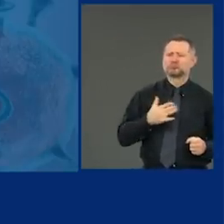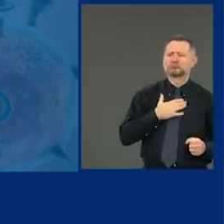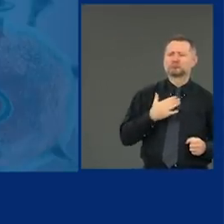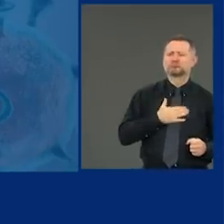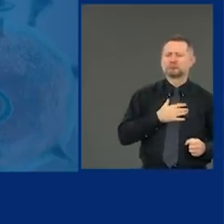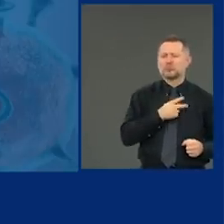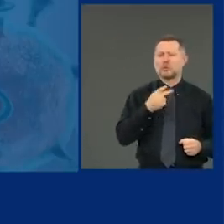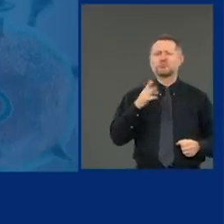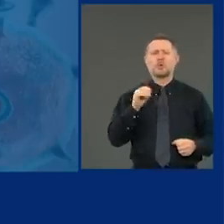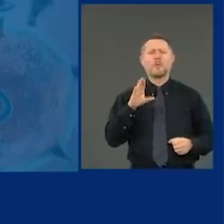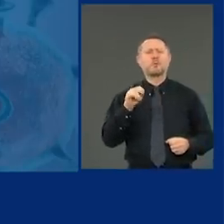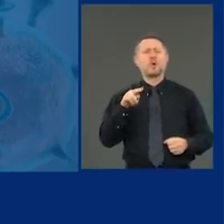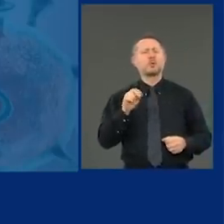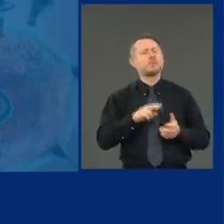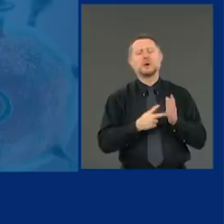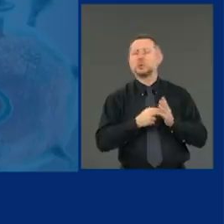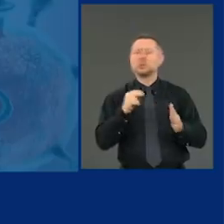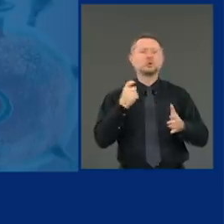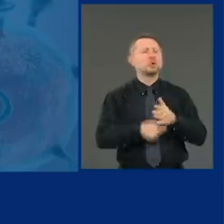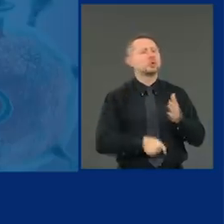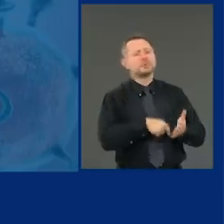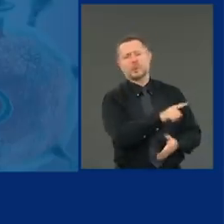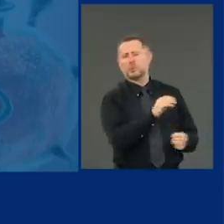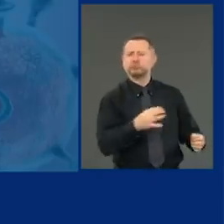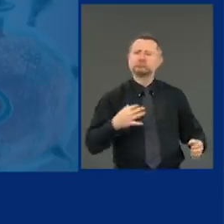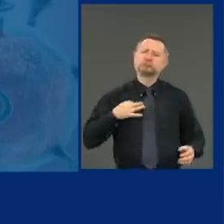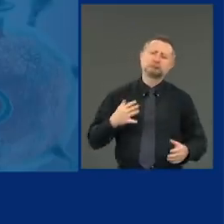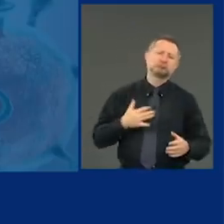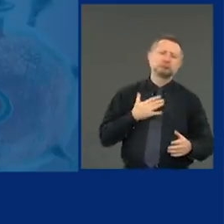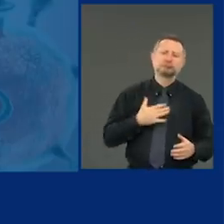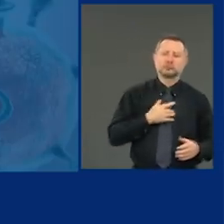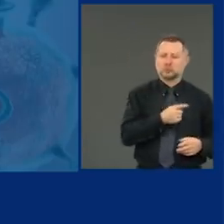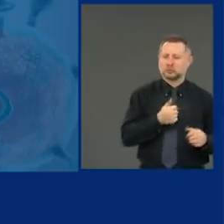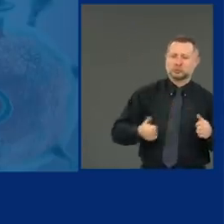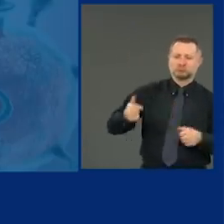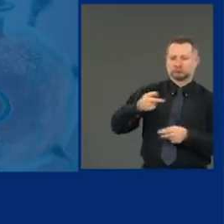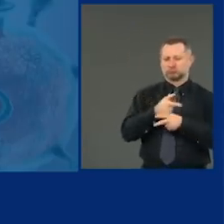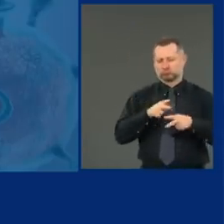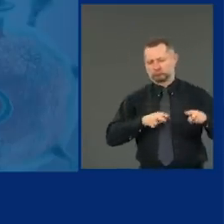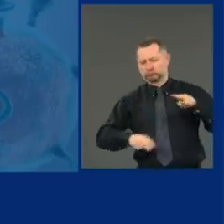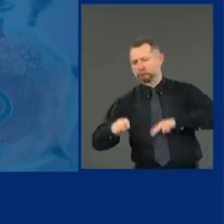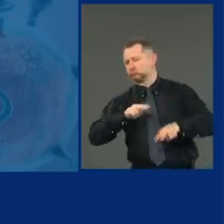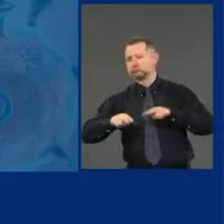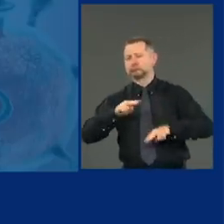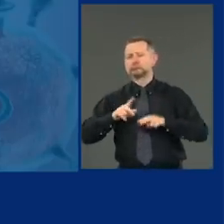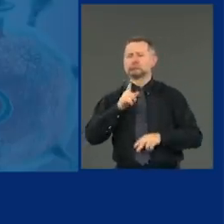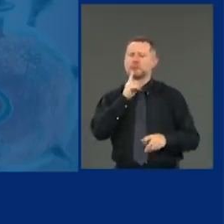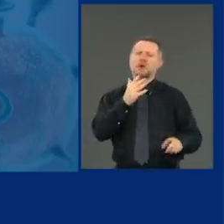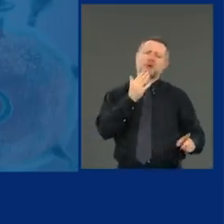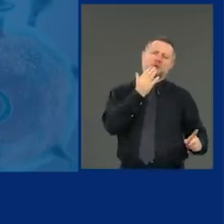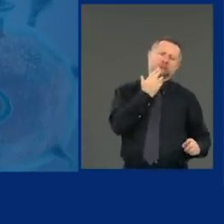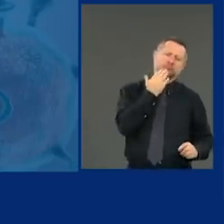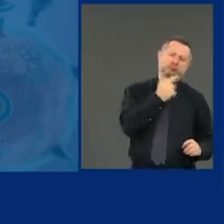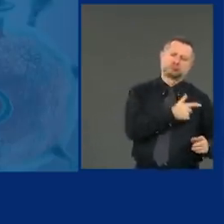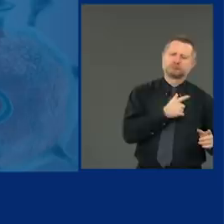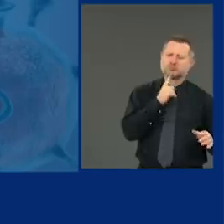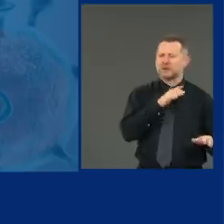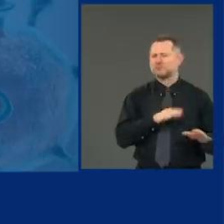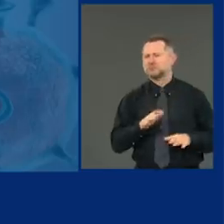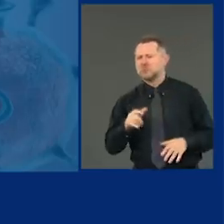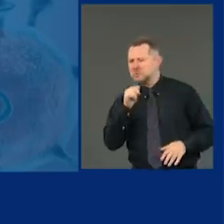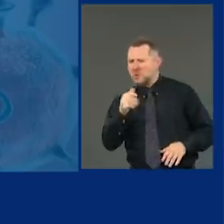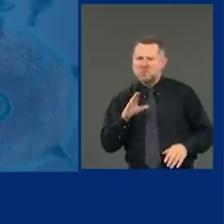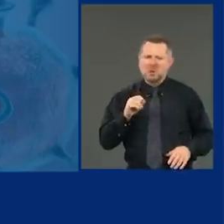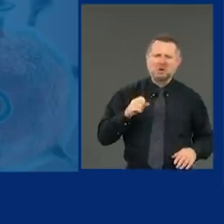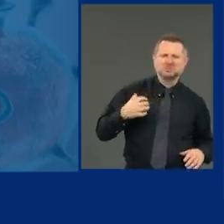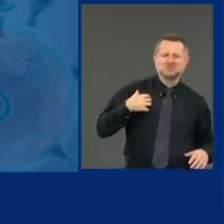money, supervised by a very nice, easygoing boss, moi,